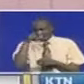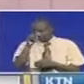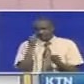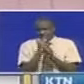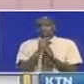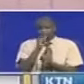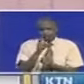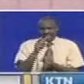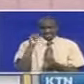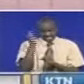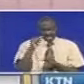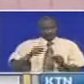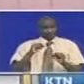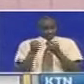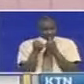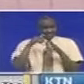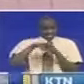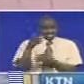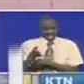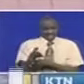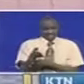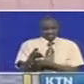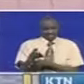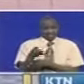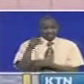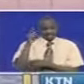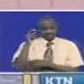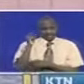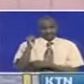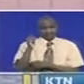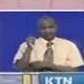Kenyans can feel safe? Wilson Mburu, KTN, Nairobi.